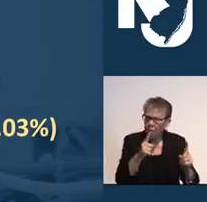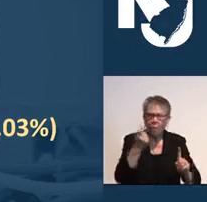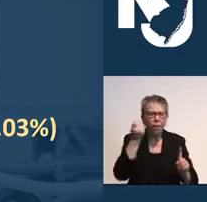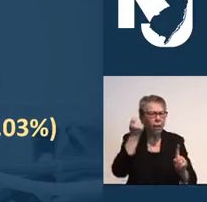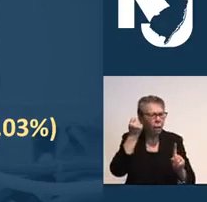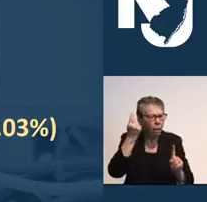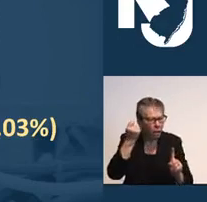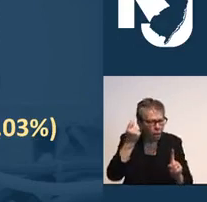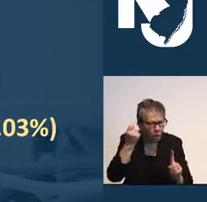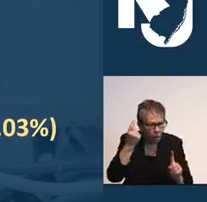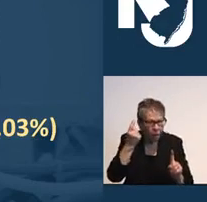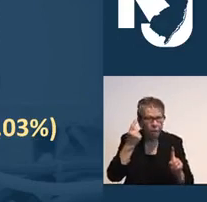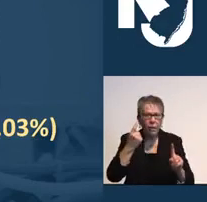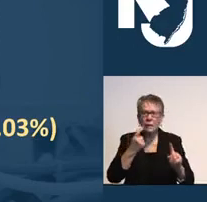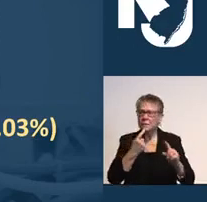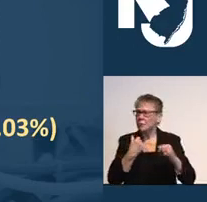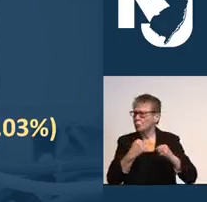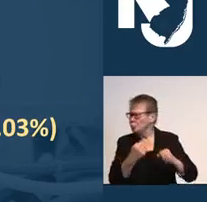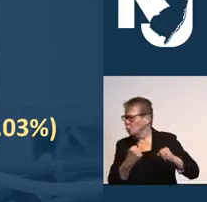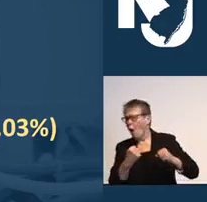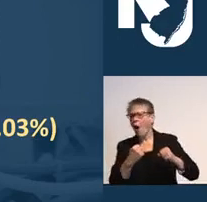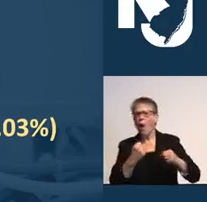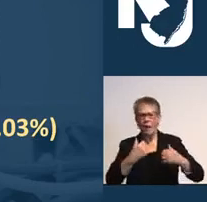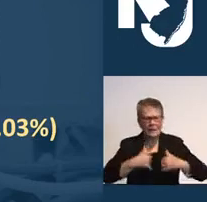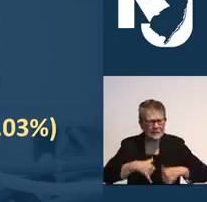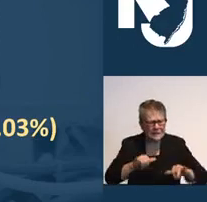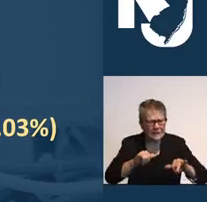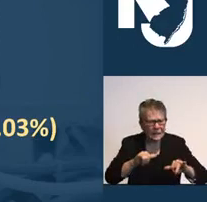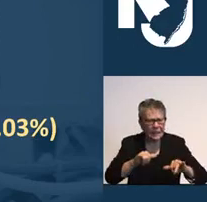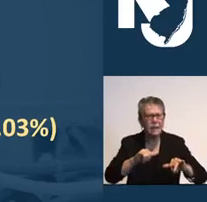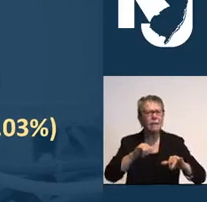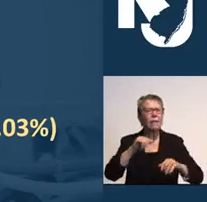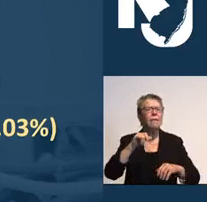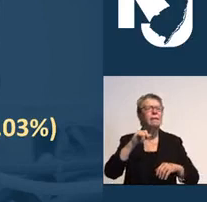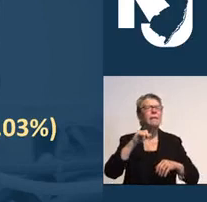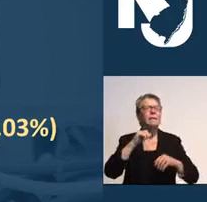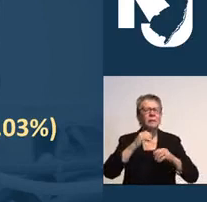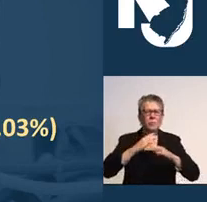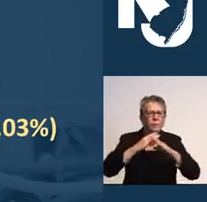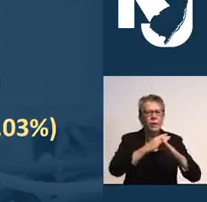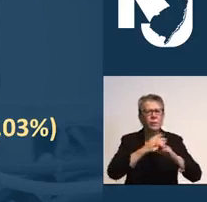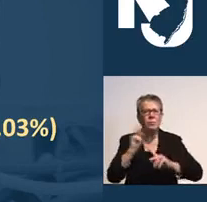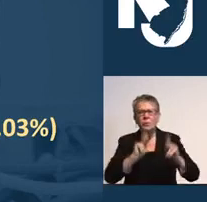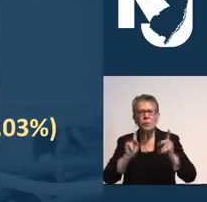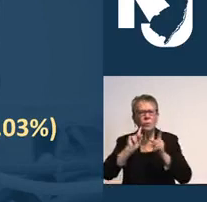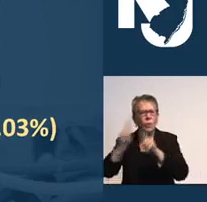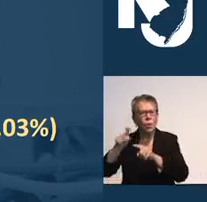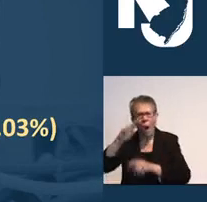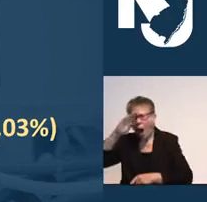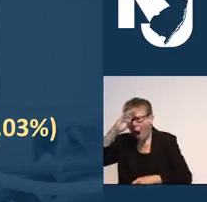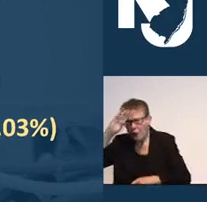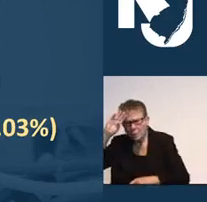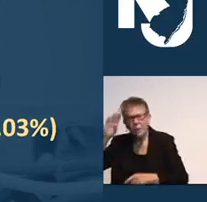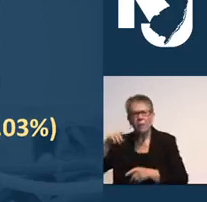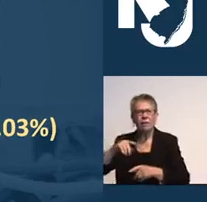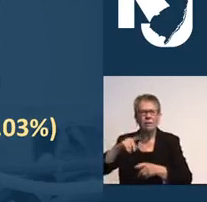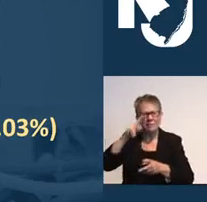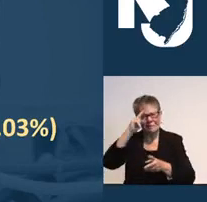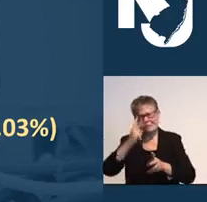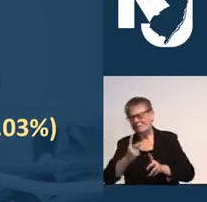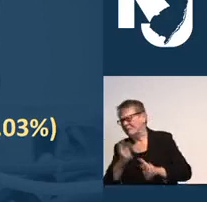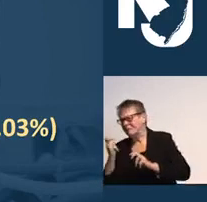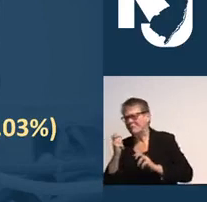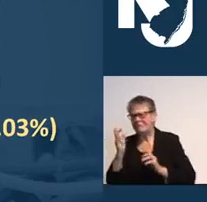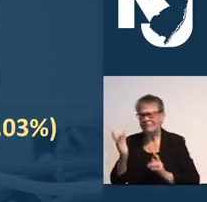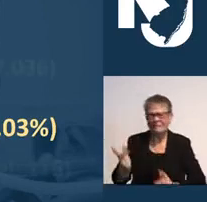great strength against COVID-related hospitalizations and deaths, as the latest breakthrough case counts show, both